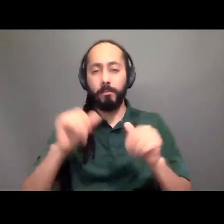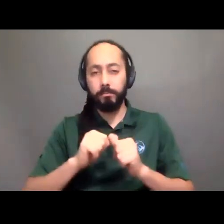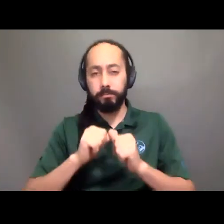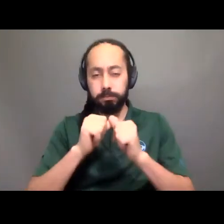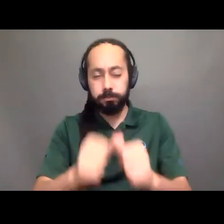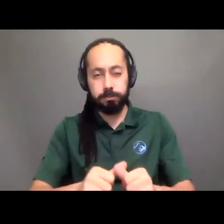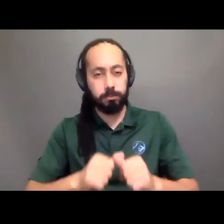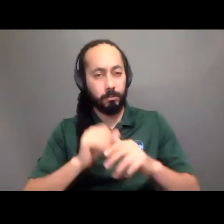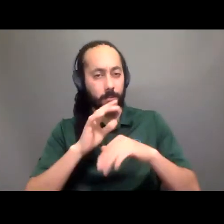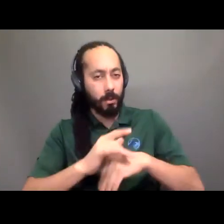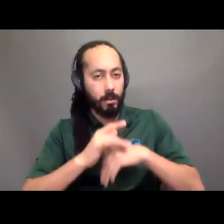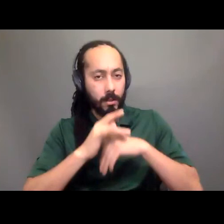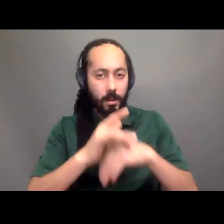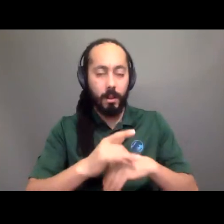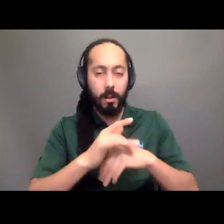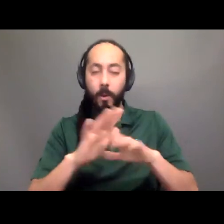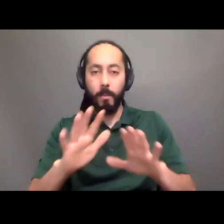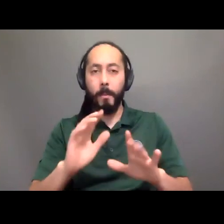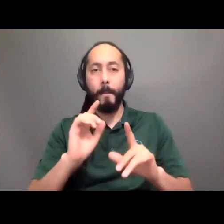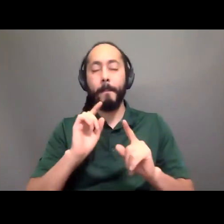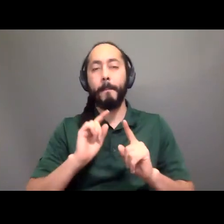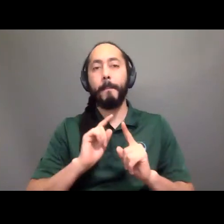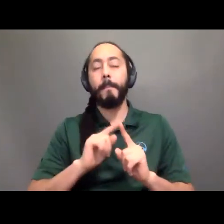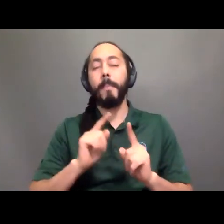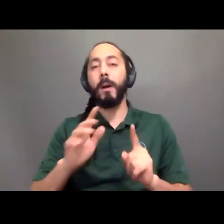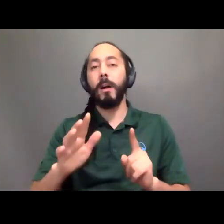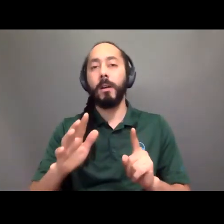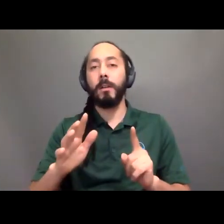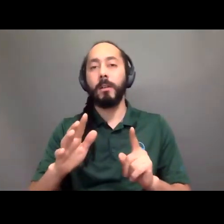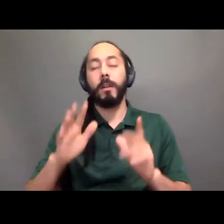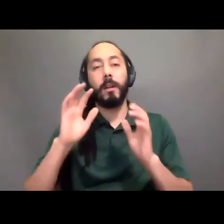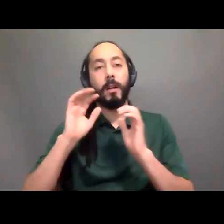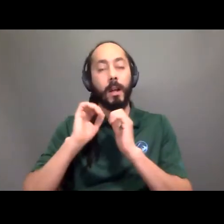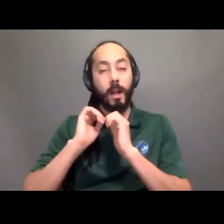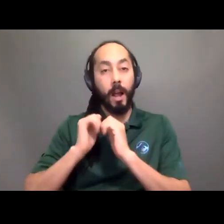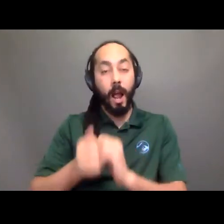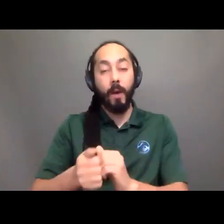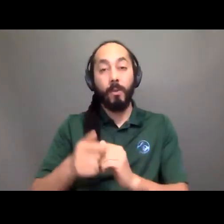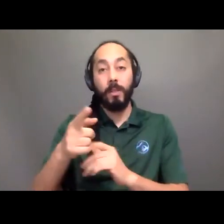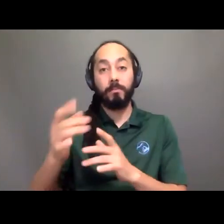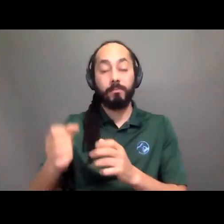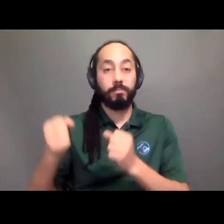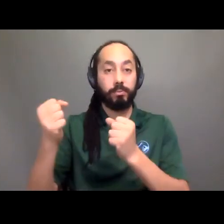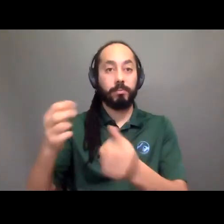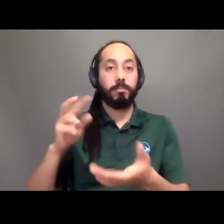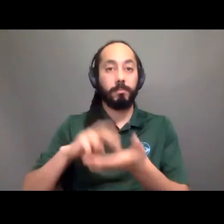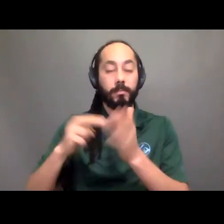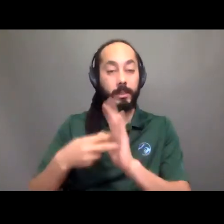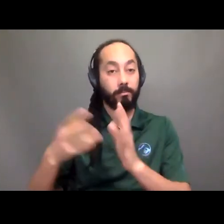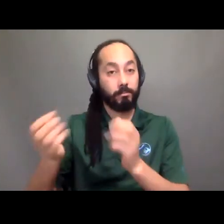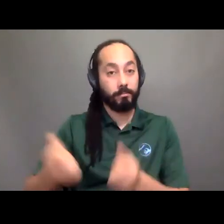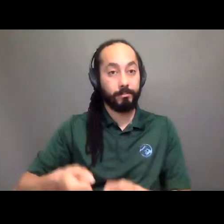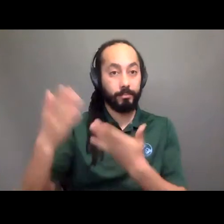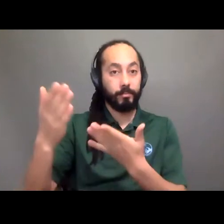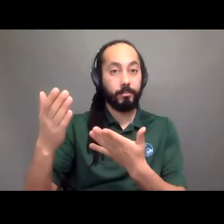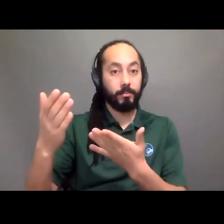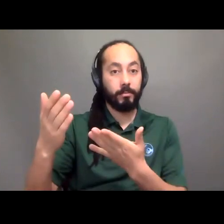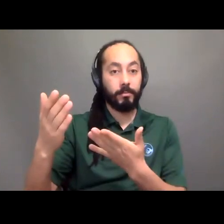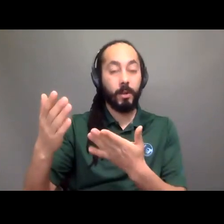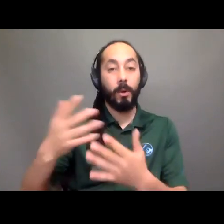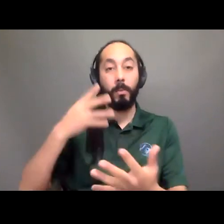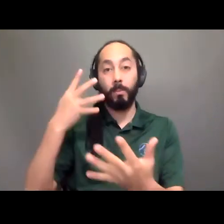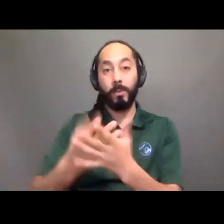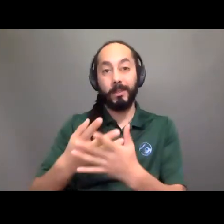the surface of contradiction dynamics in their dominant reading propose carceral displacement